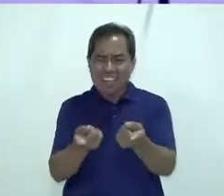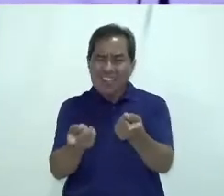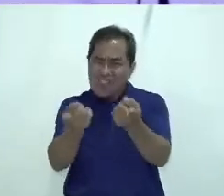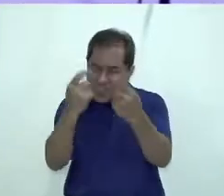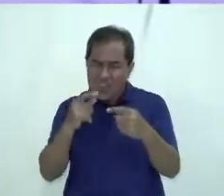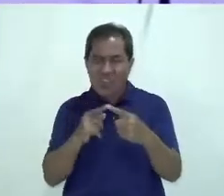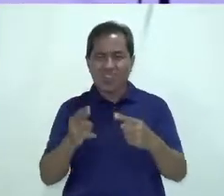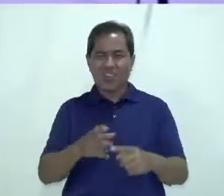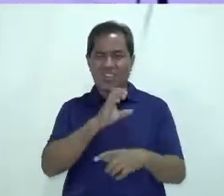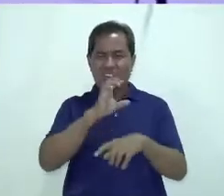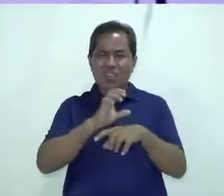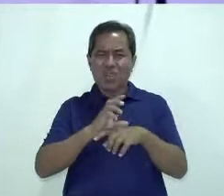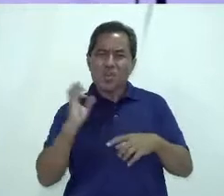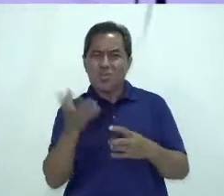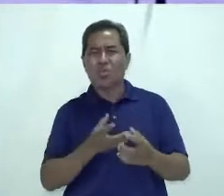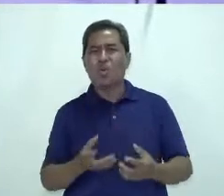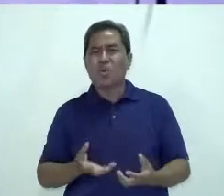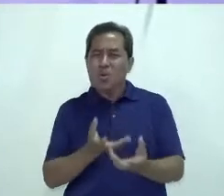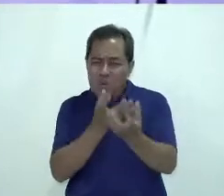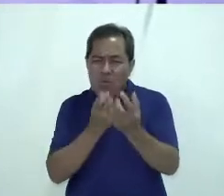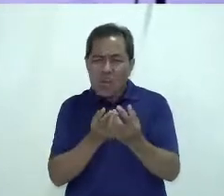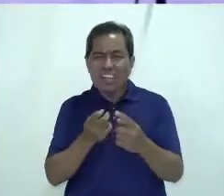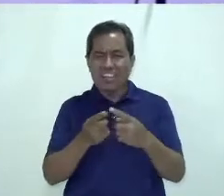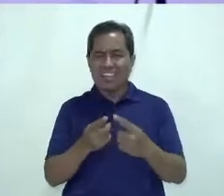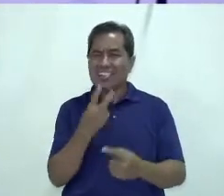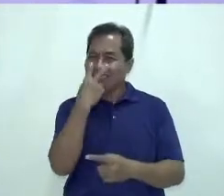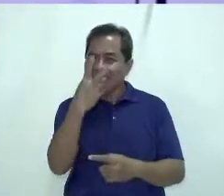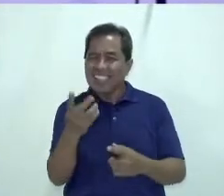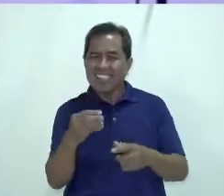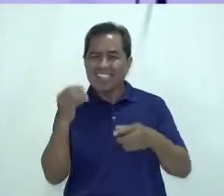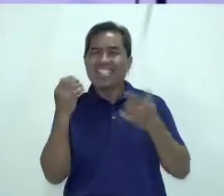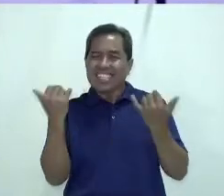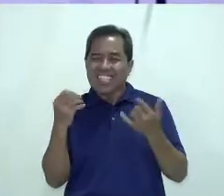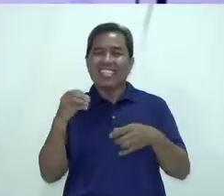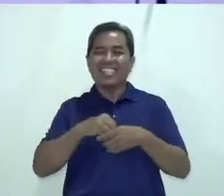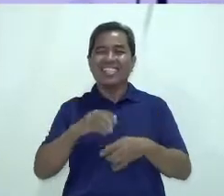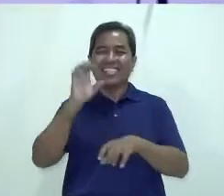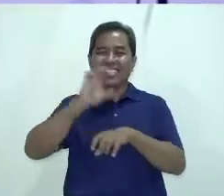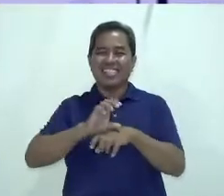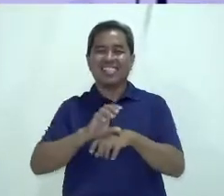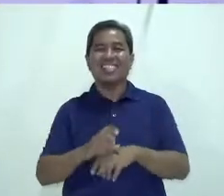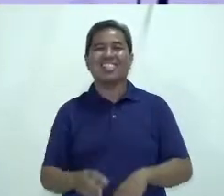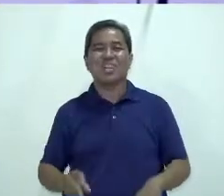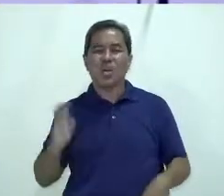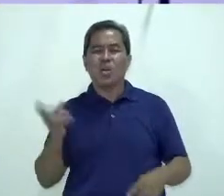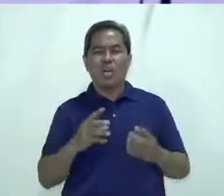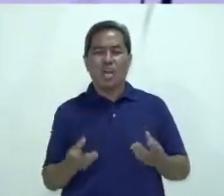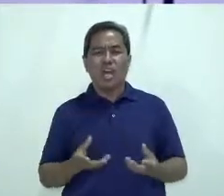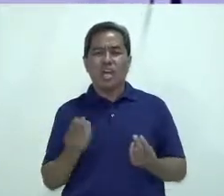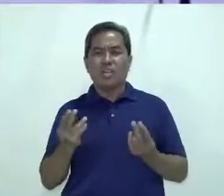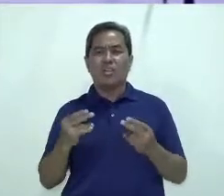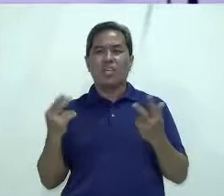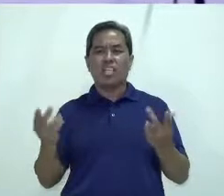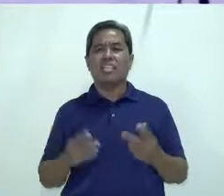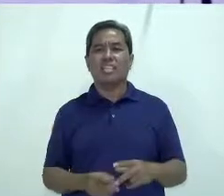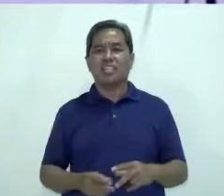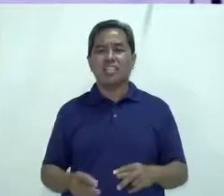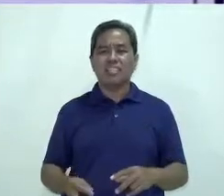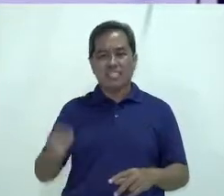forward to seeing you one of these Sundays in the days to come. Well, we've been doing a series this past